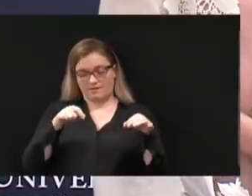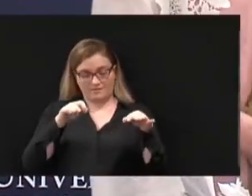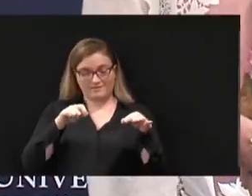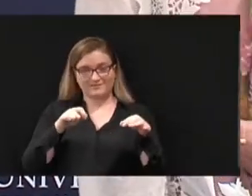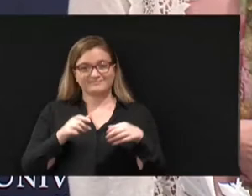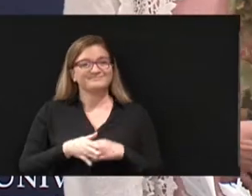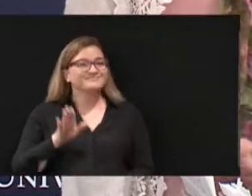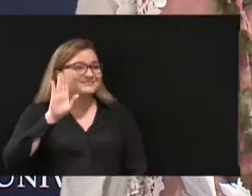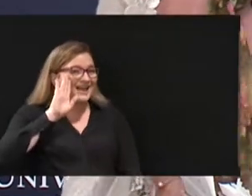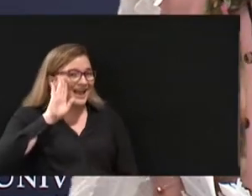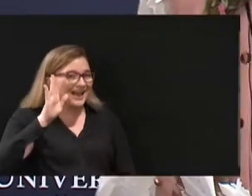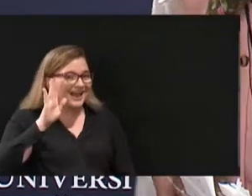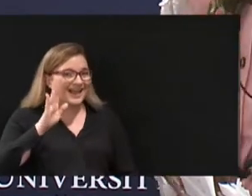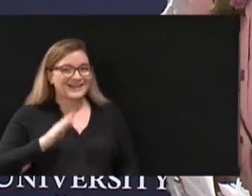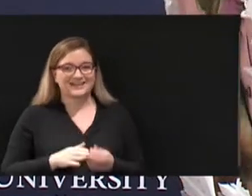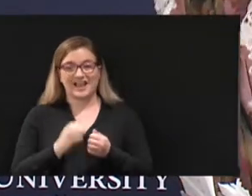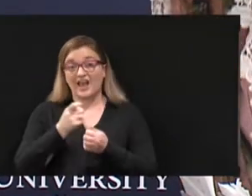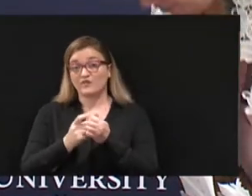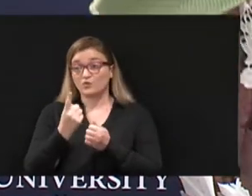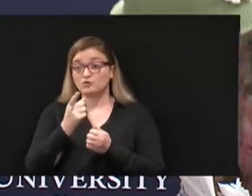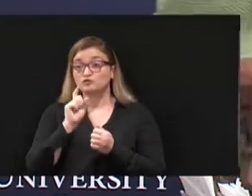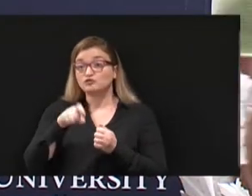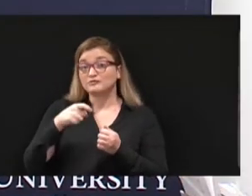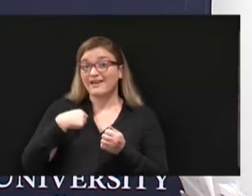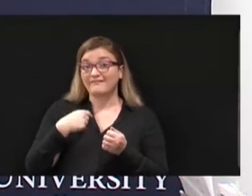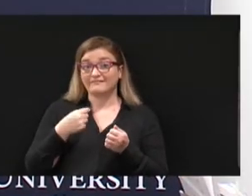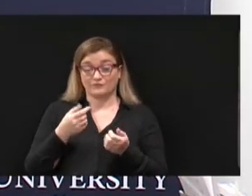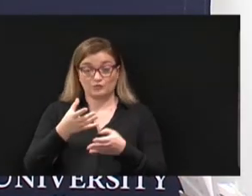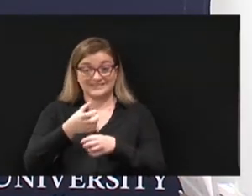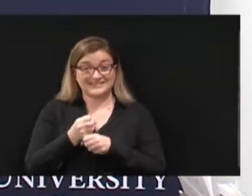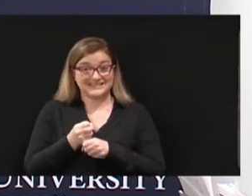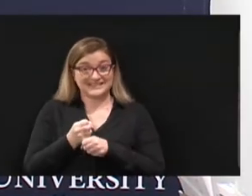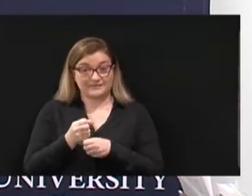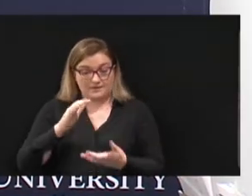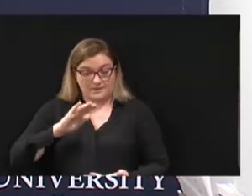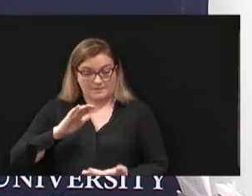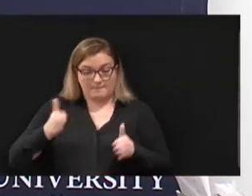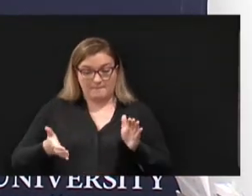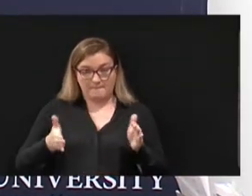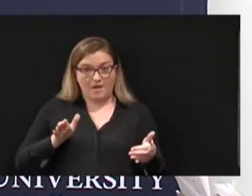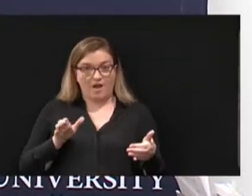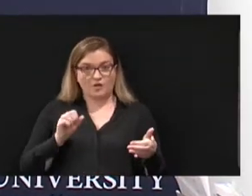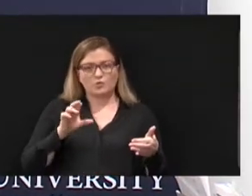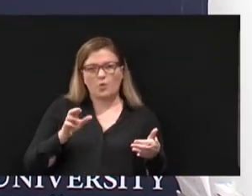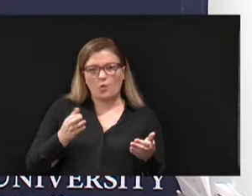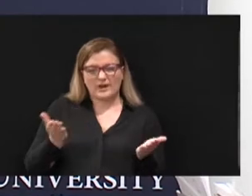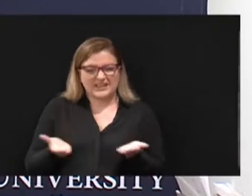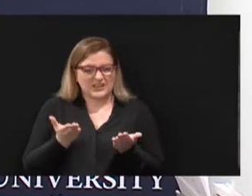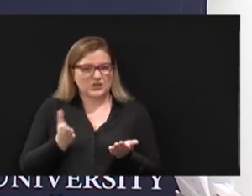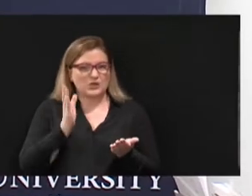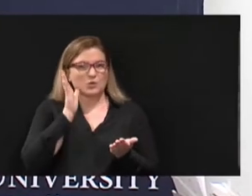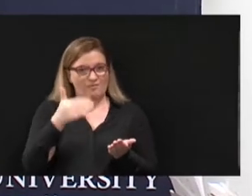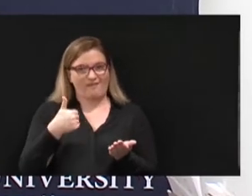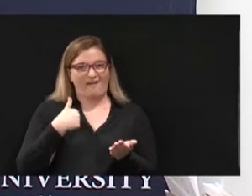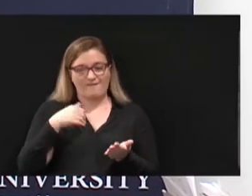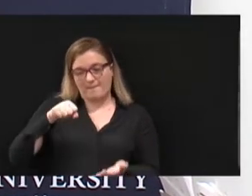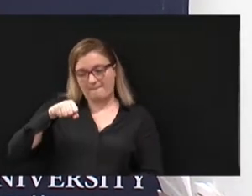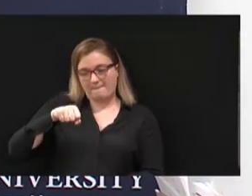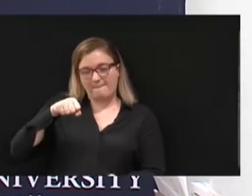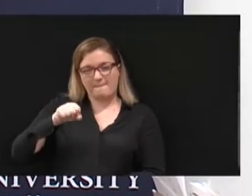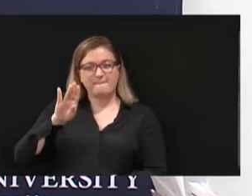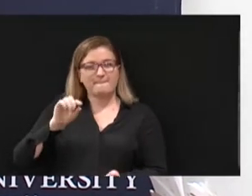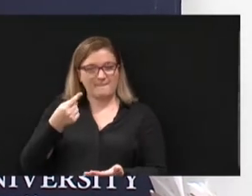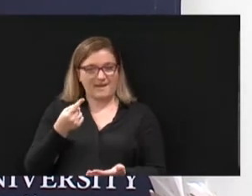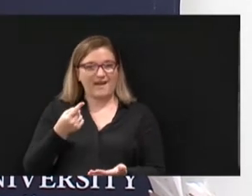Everybody should have gotten a box of materials, or if you're here, you've got a little bag of materials. We wanted to go over